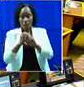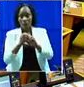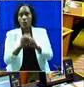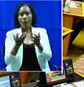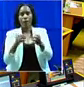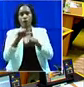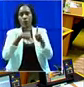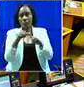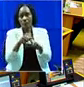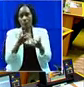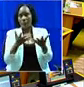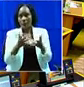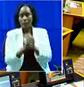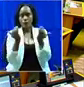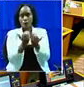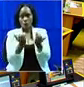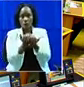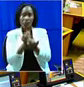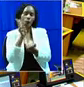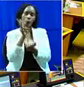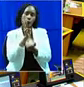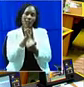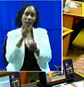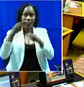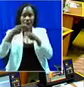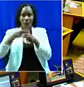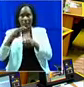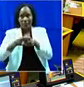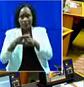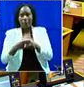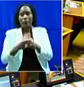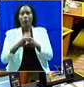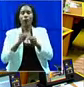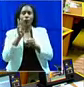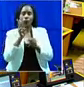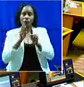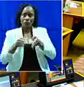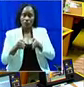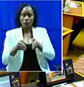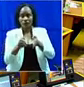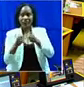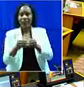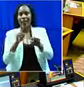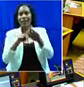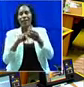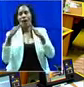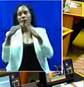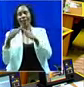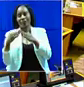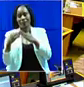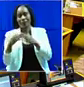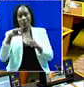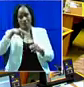schools, water, sanitation, and housing for the benefit of our people. We will focus